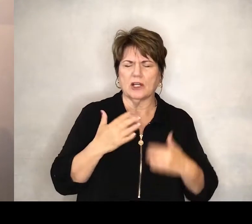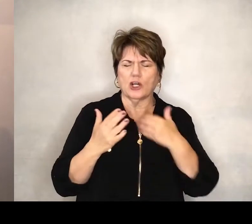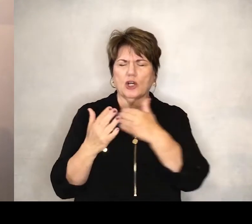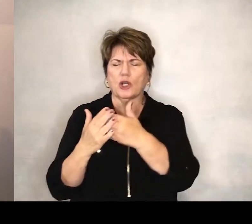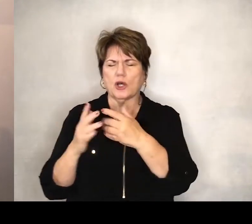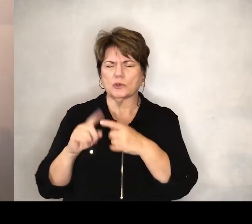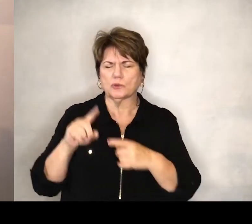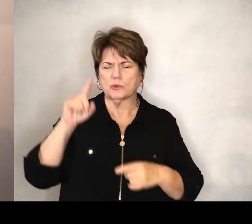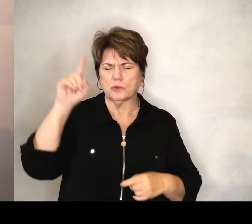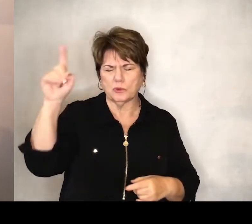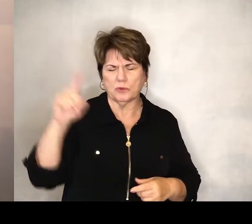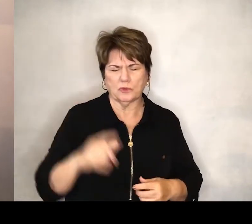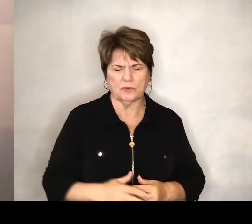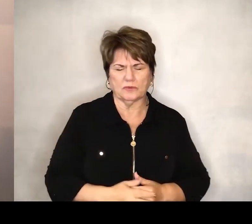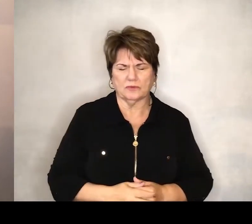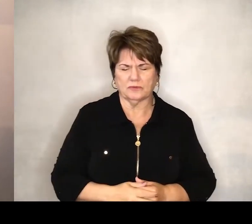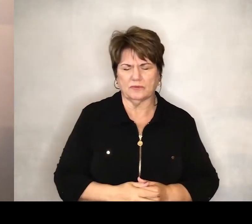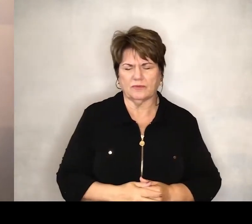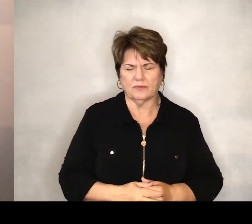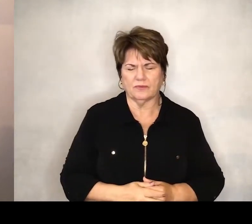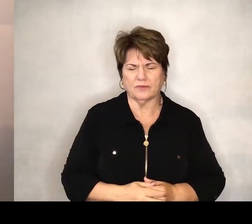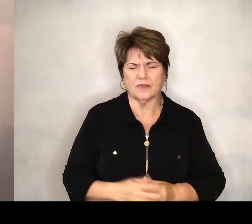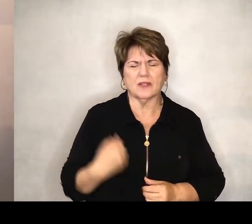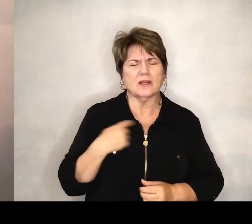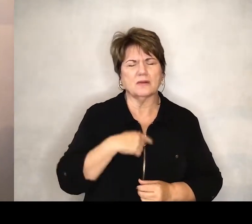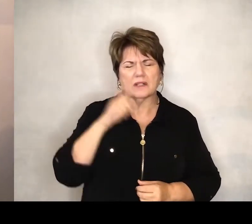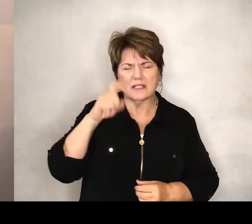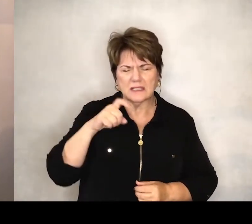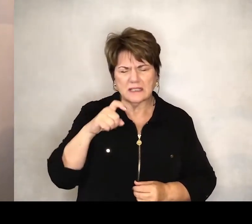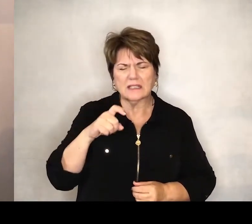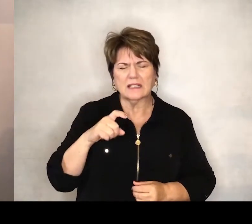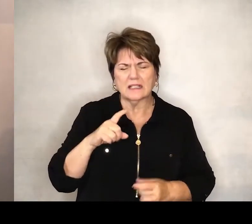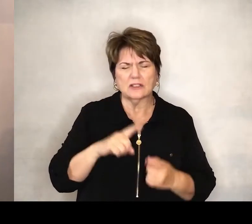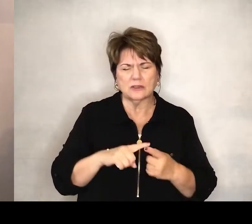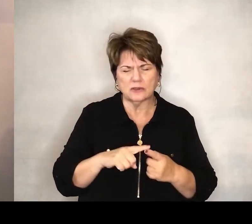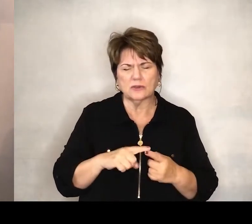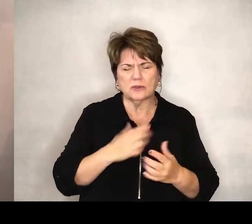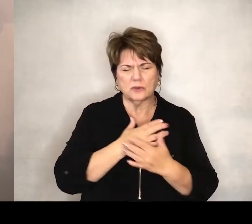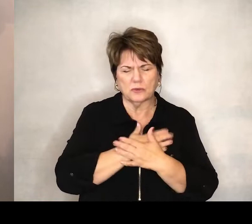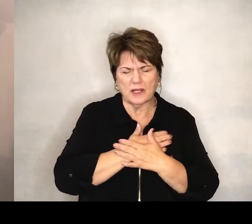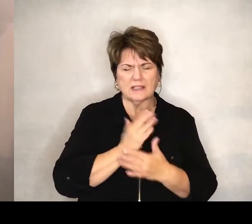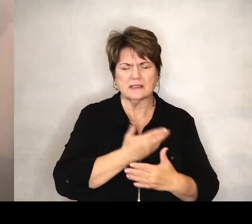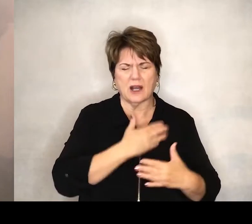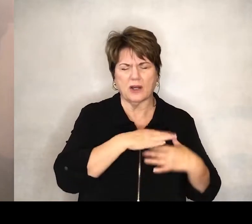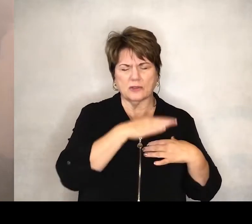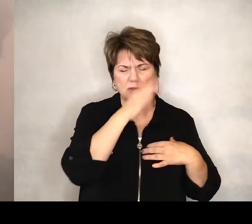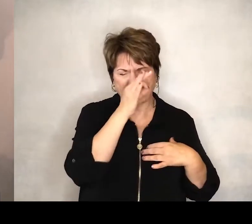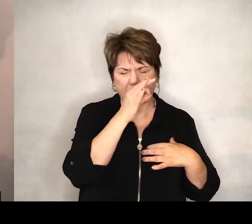to you, and we're desperate to rest our weary souls in your presence.